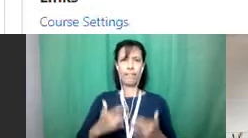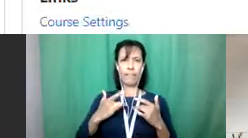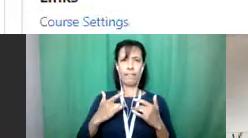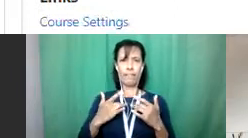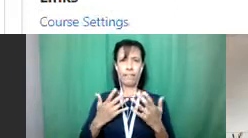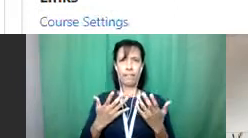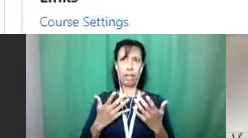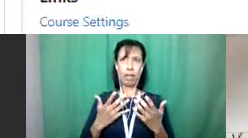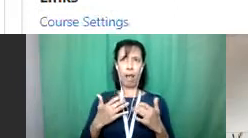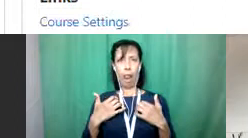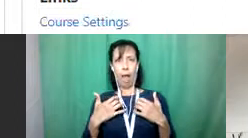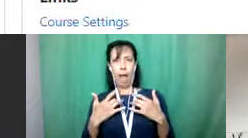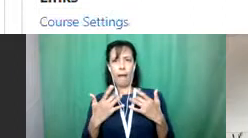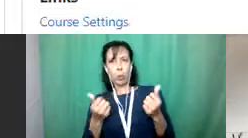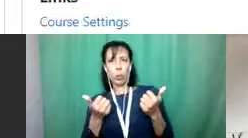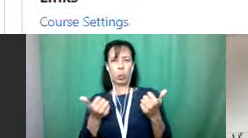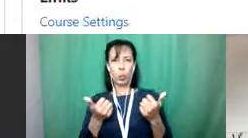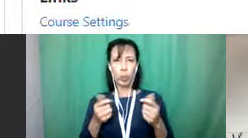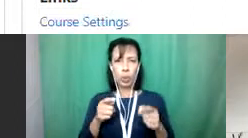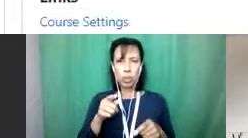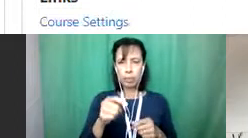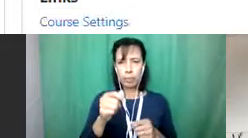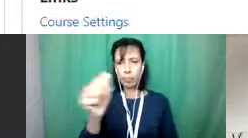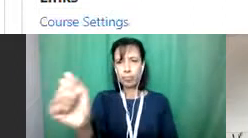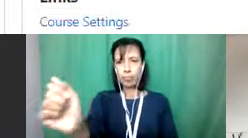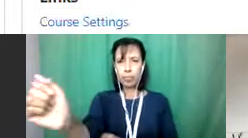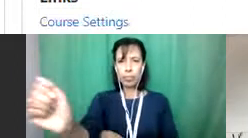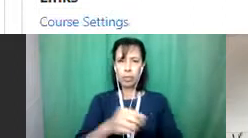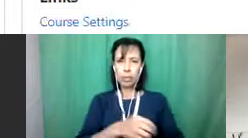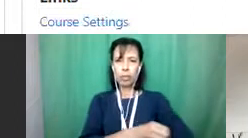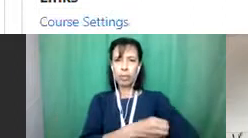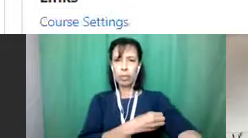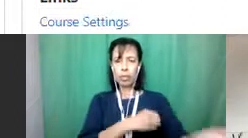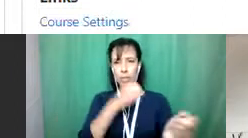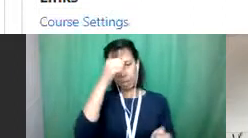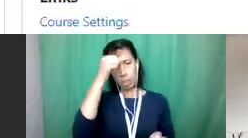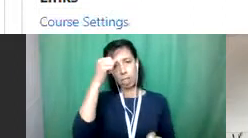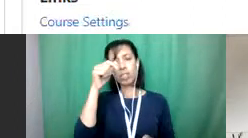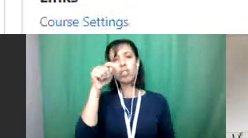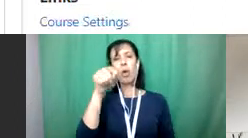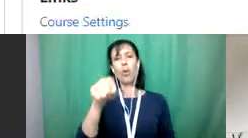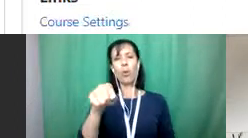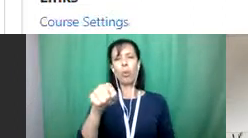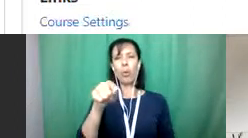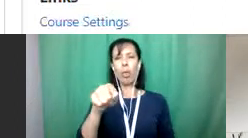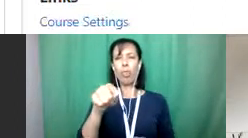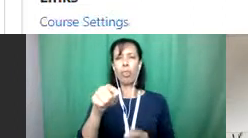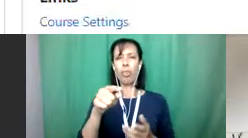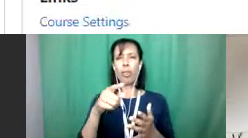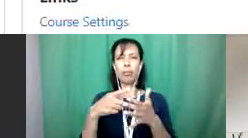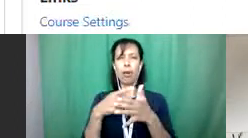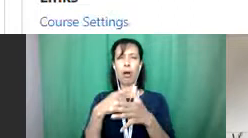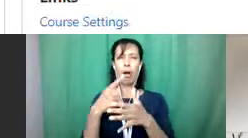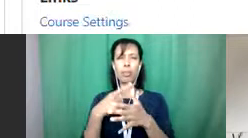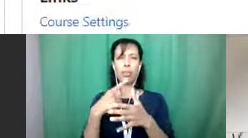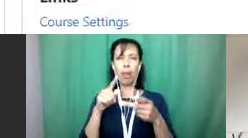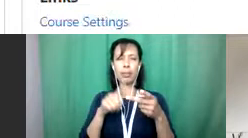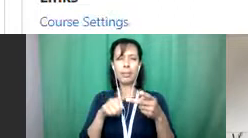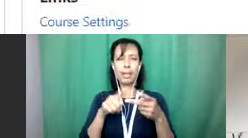for children and implications for primary schools. So in this case, Everly and McFadden talked